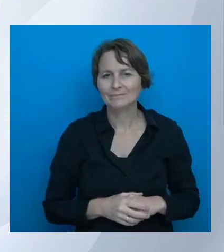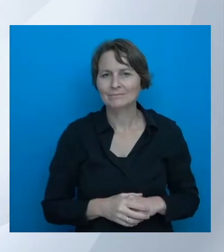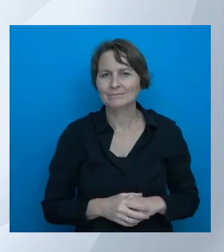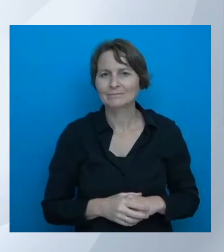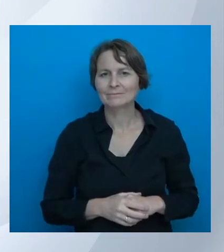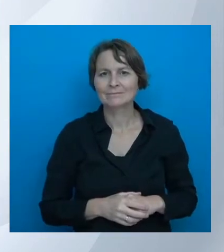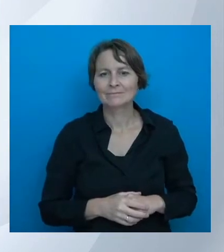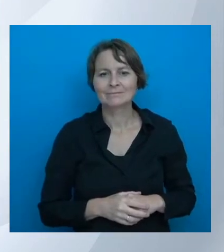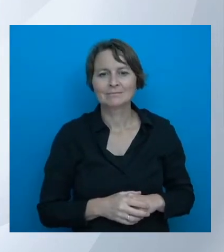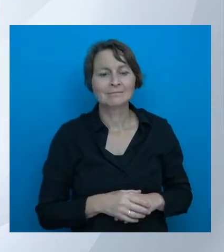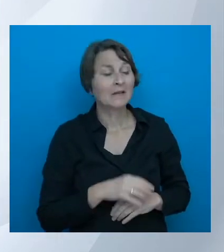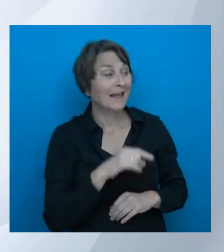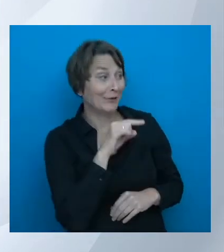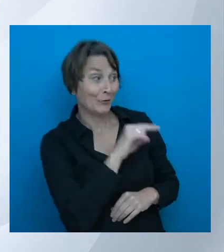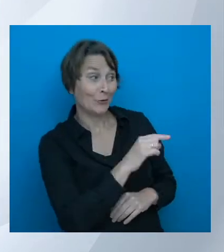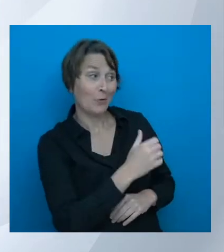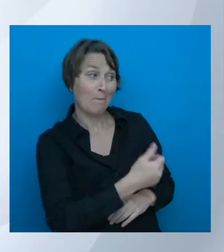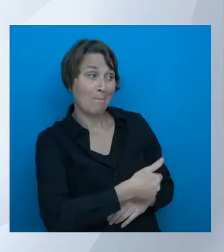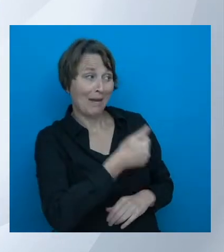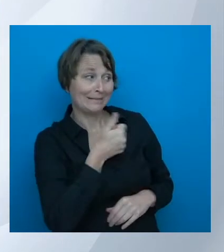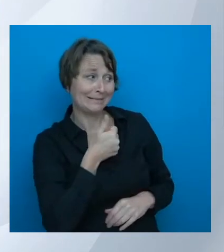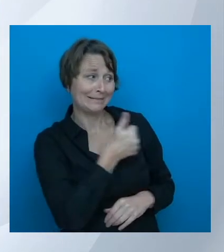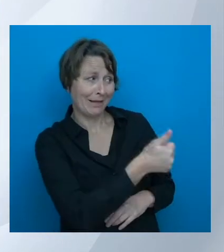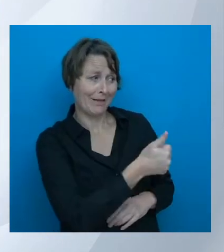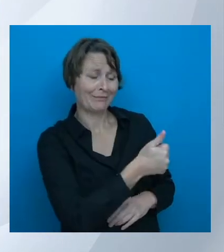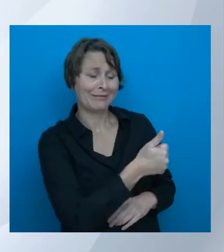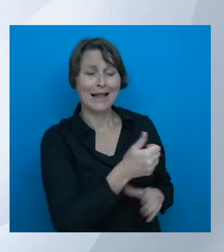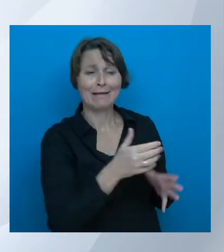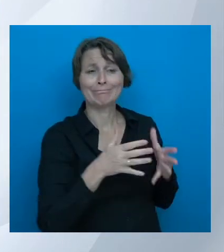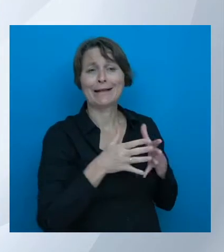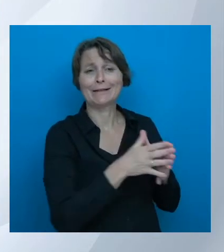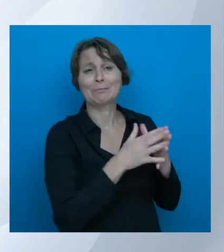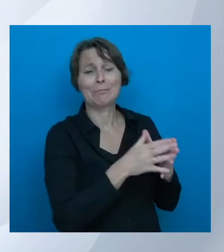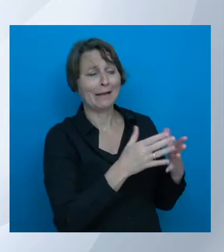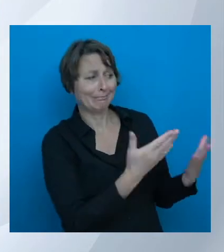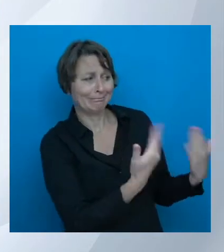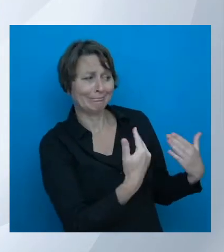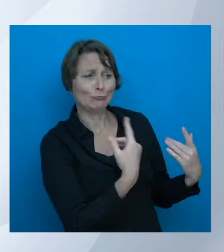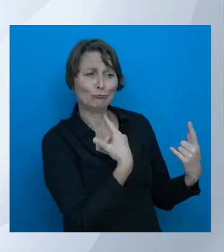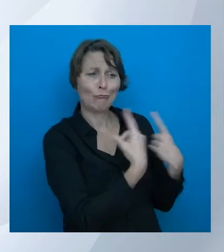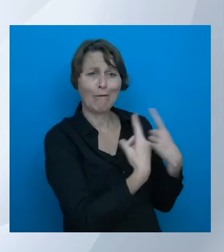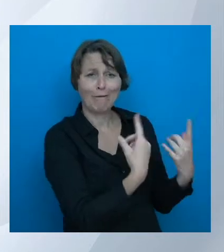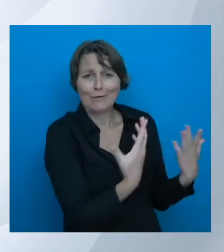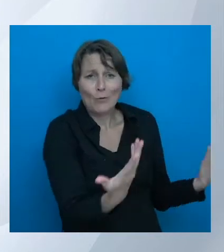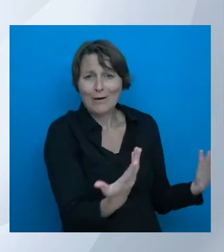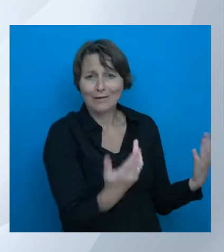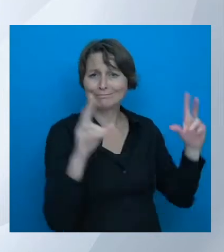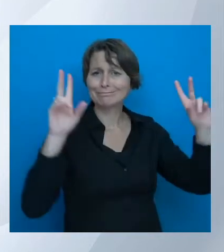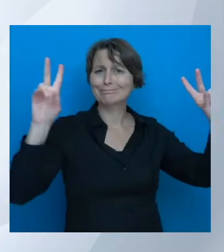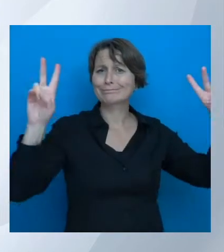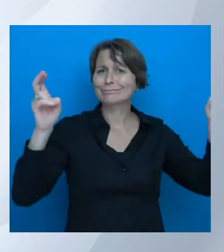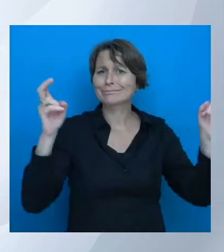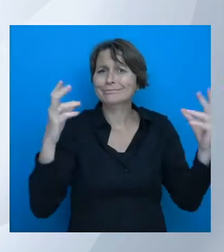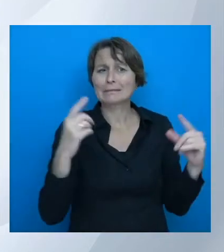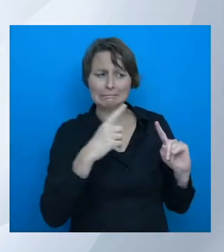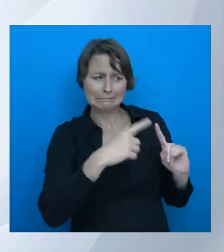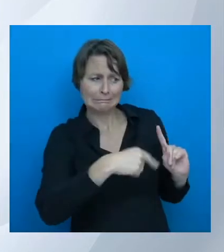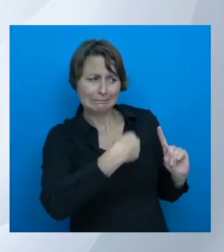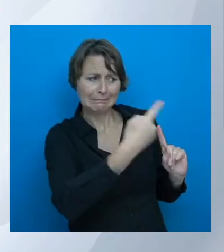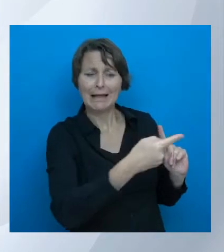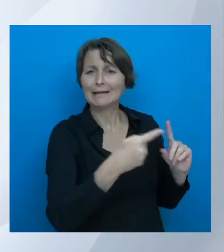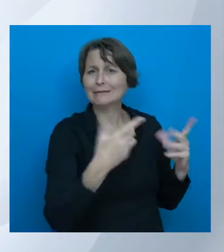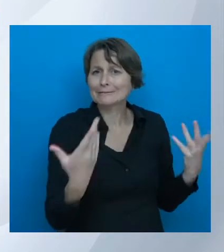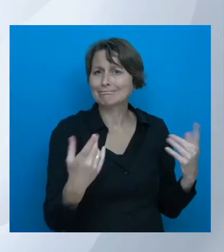about than anyone else in this this building. So can you elaborate a little bit on what your next session will be about?